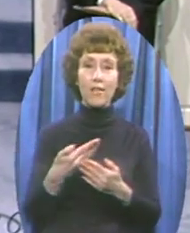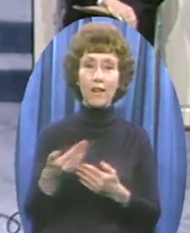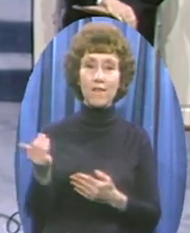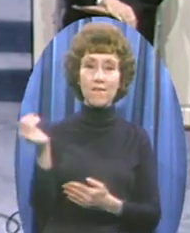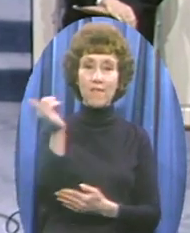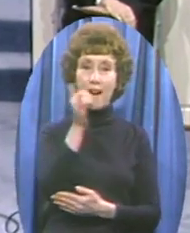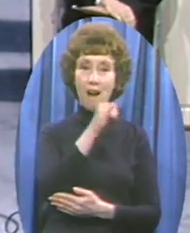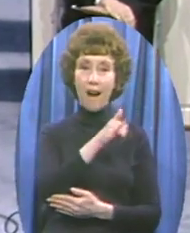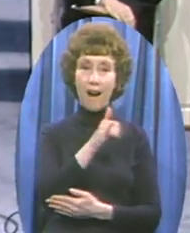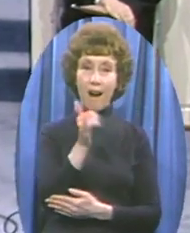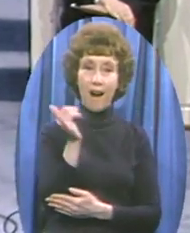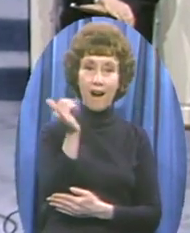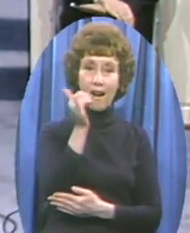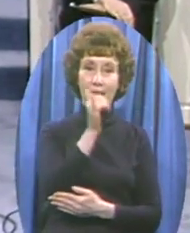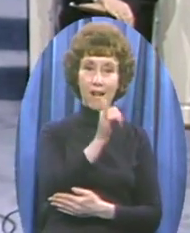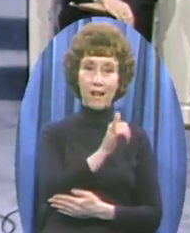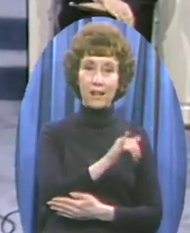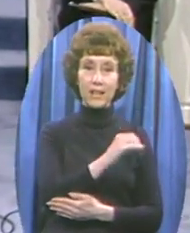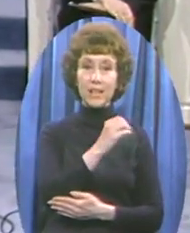all the